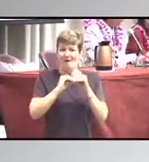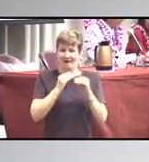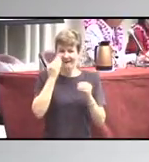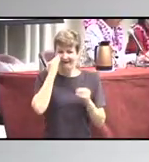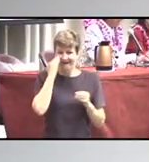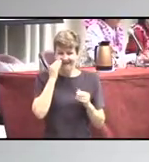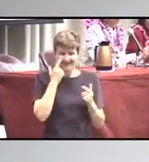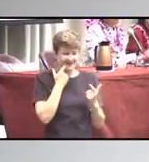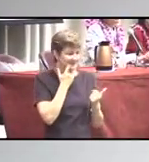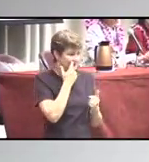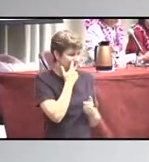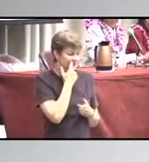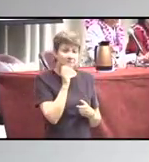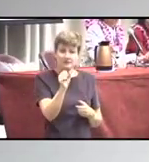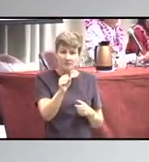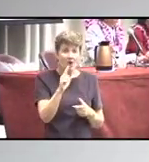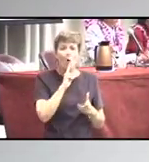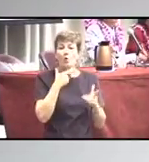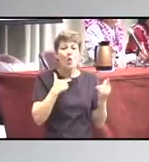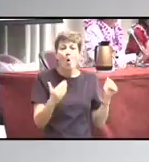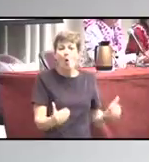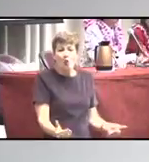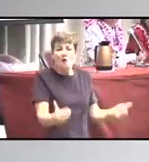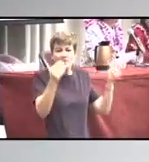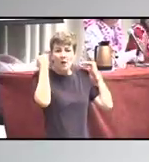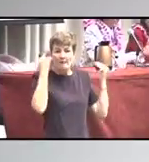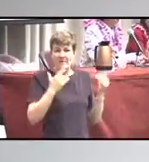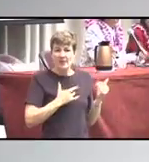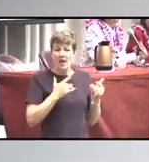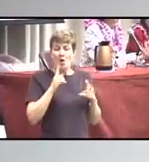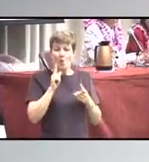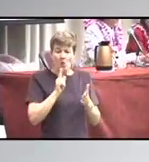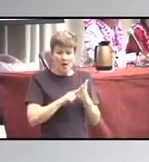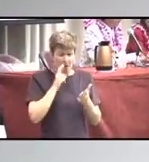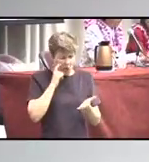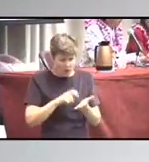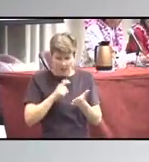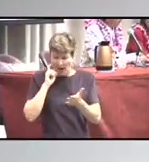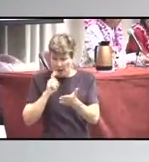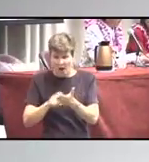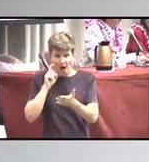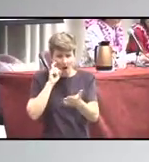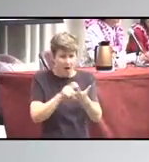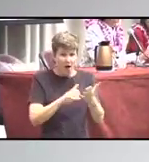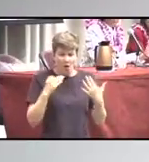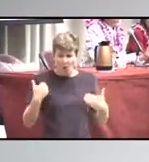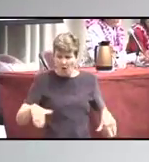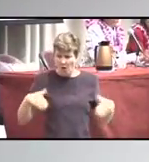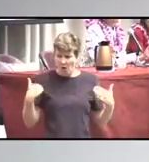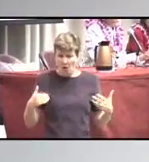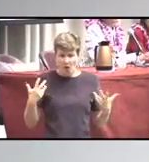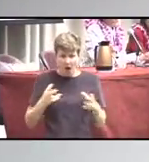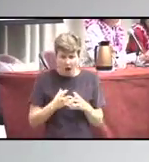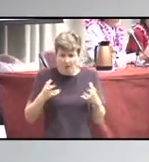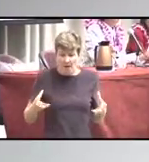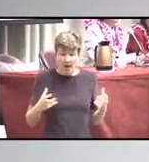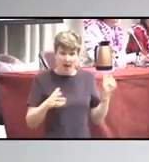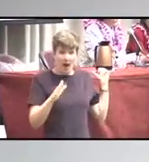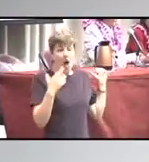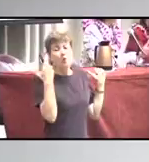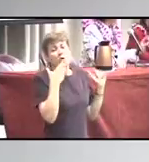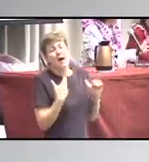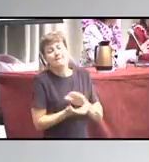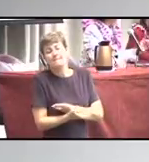And it is this overwhelming feeling once you start realizing how much there is to do. The reason I